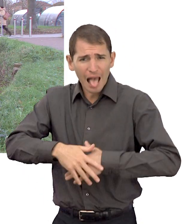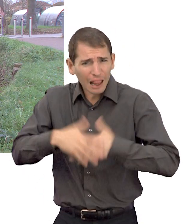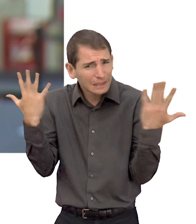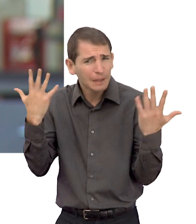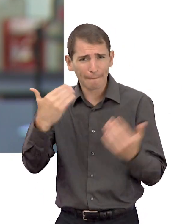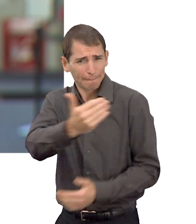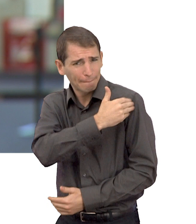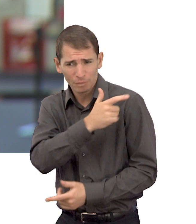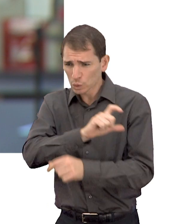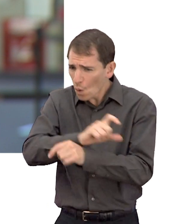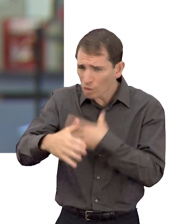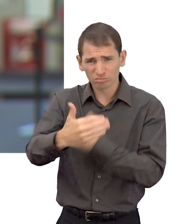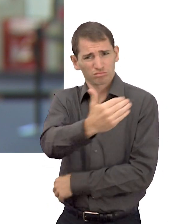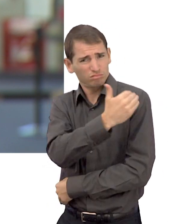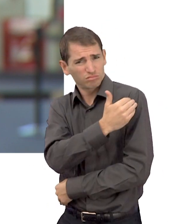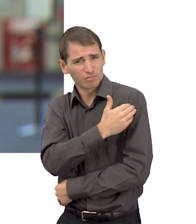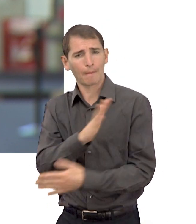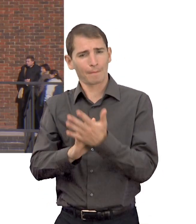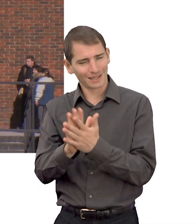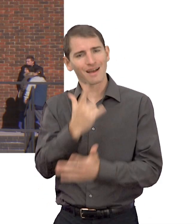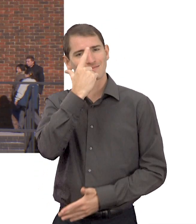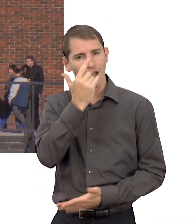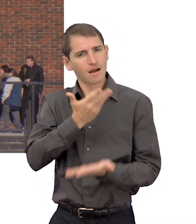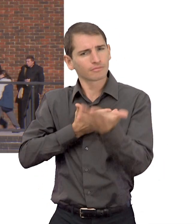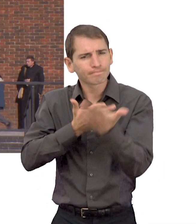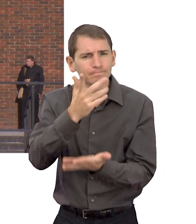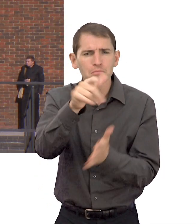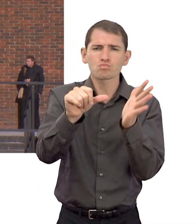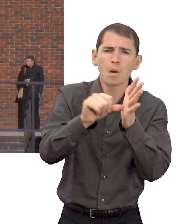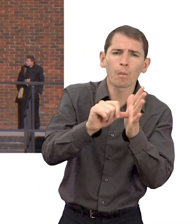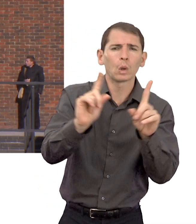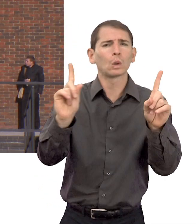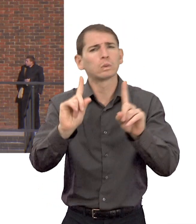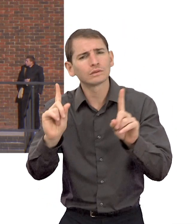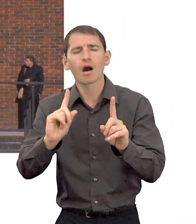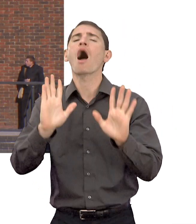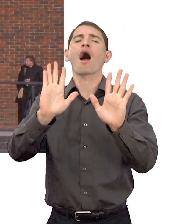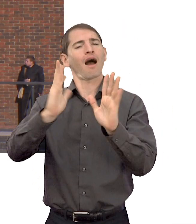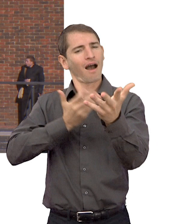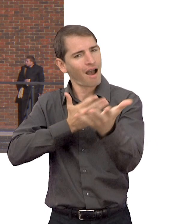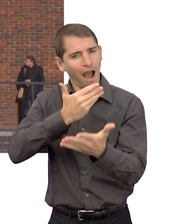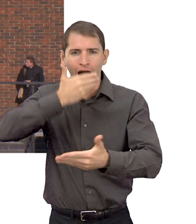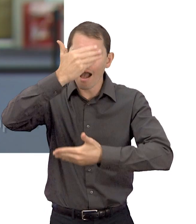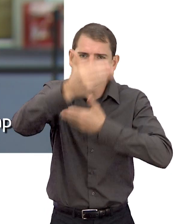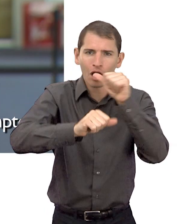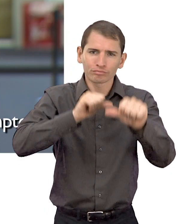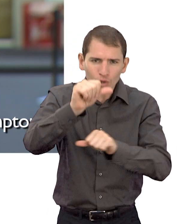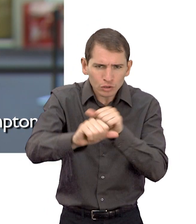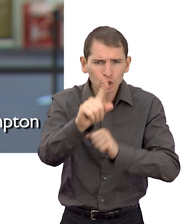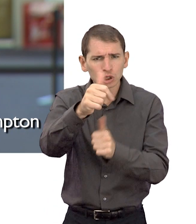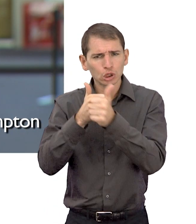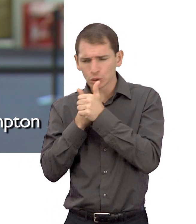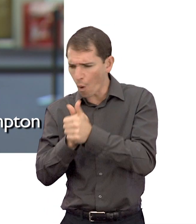can come and see us and apply really at any time during their course. We would talk to the student about any difficulties they might be having, and we would